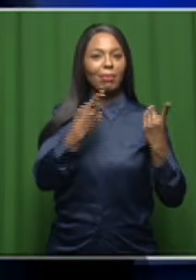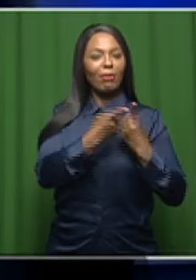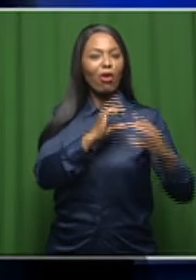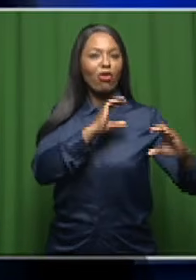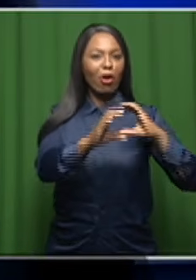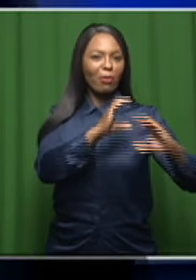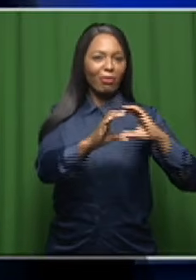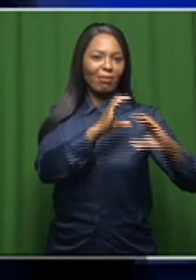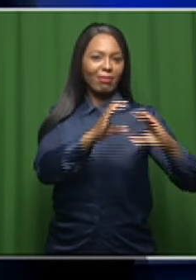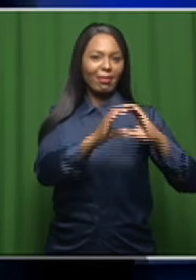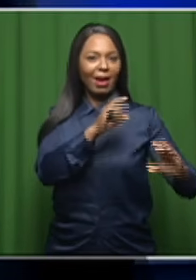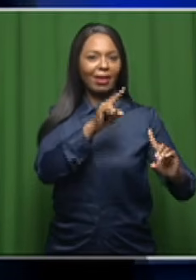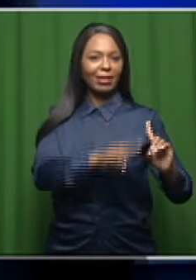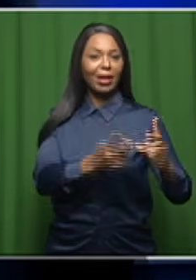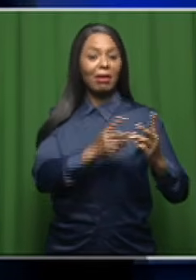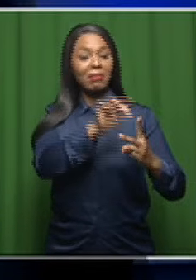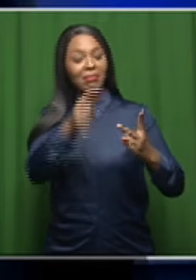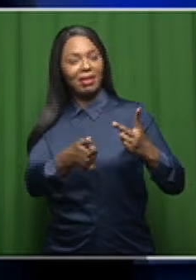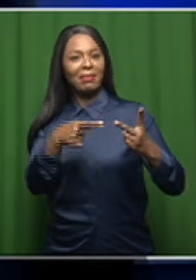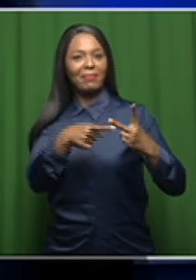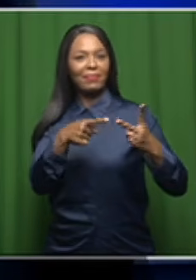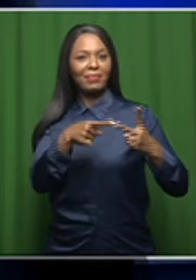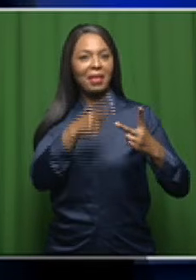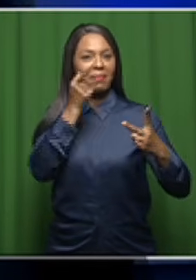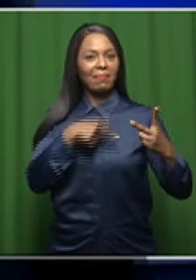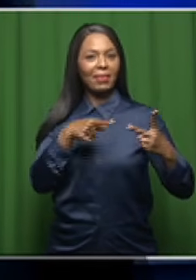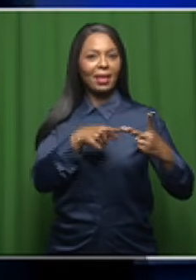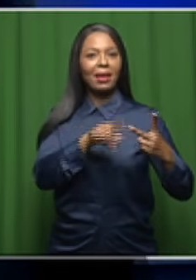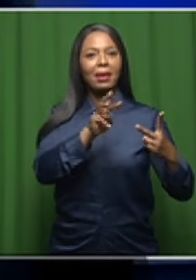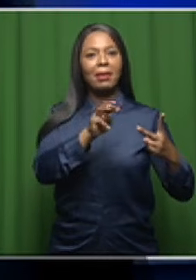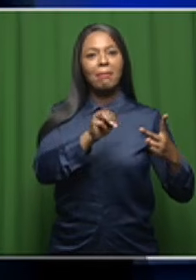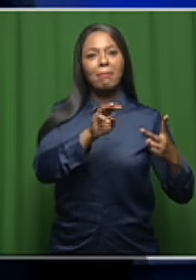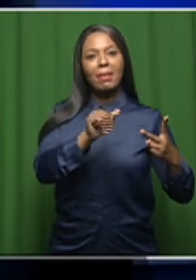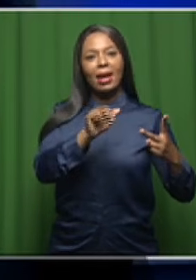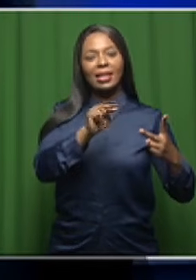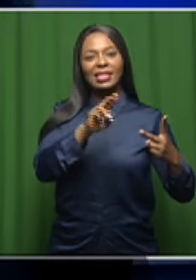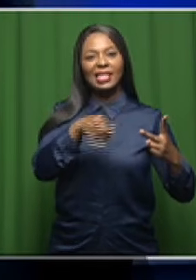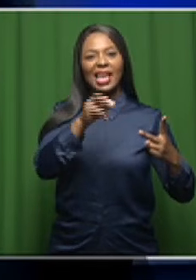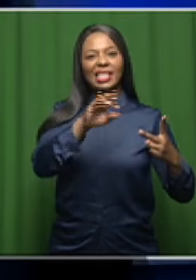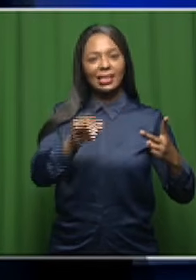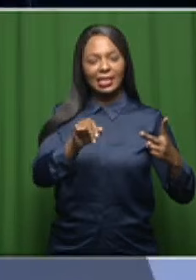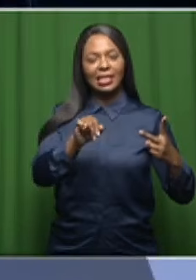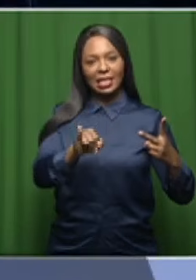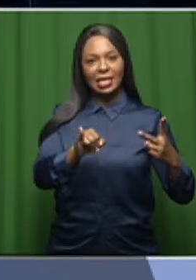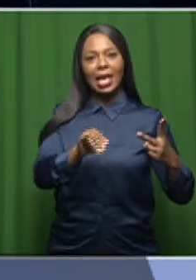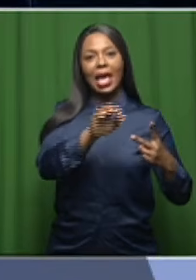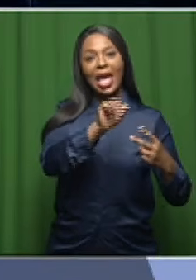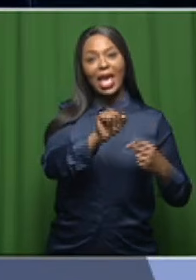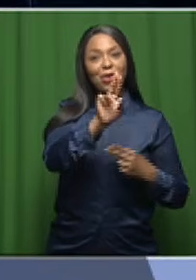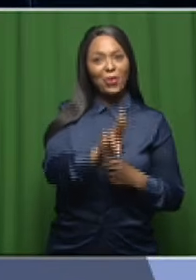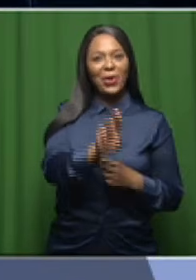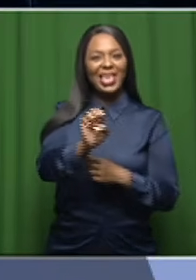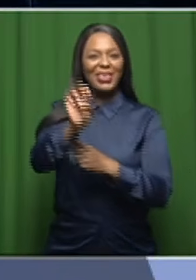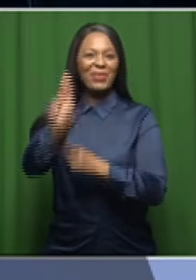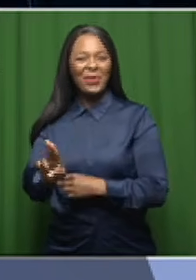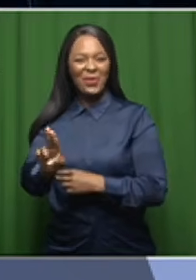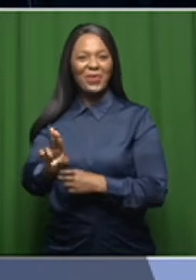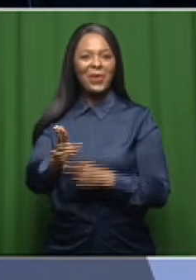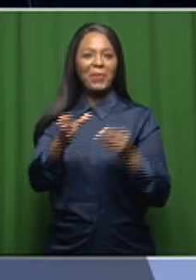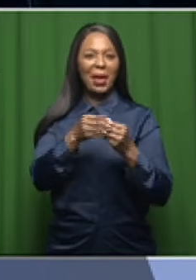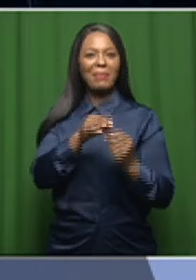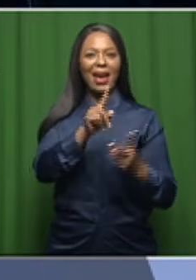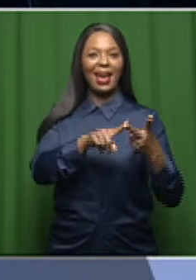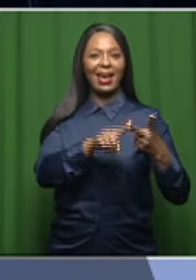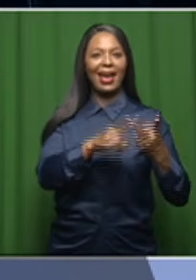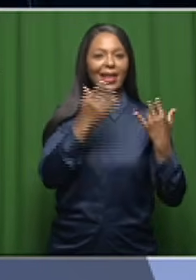of Communications, alongside Mandilula Memanjezi, AU-EU think tank member, as of course we are looking